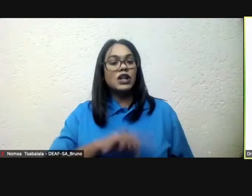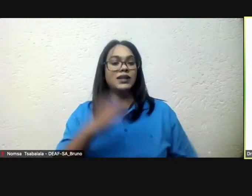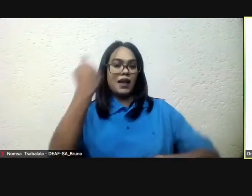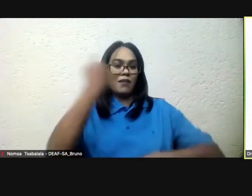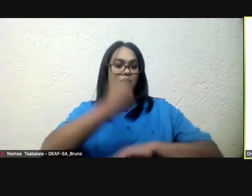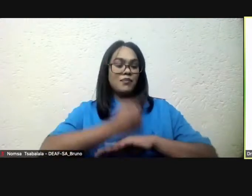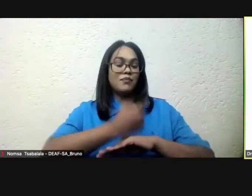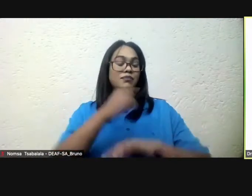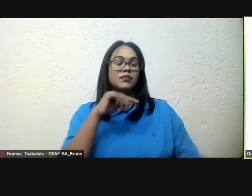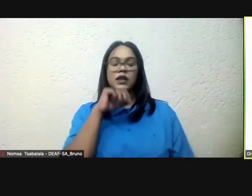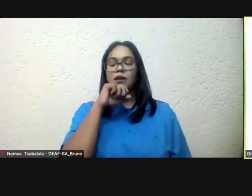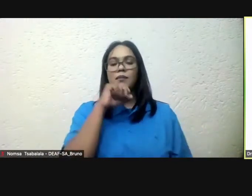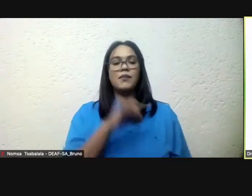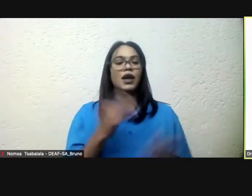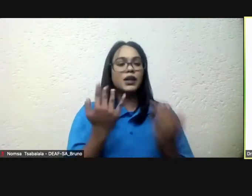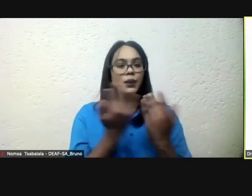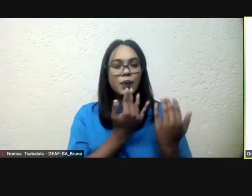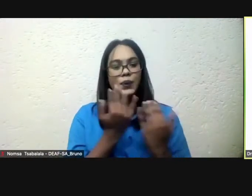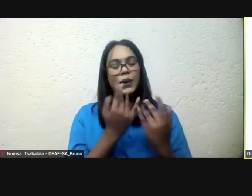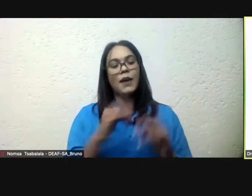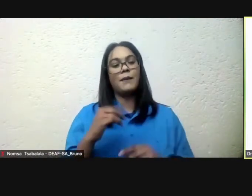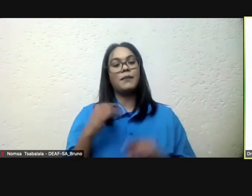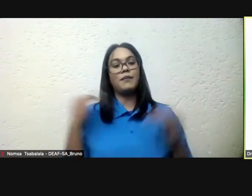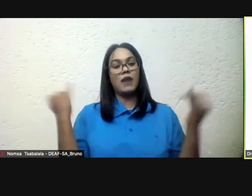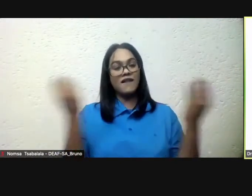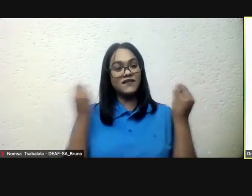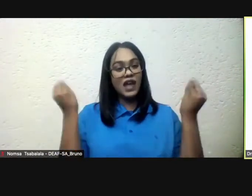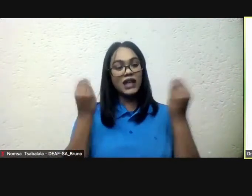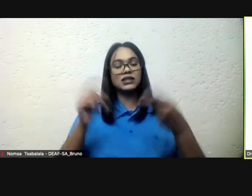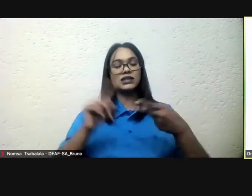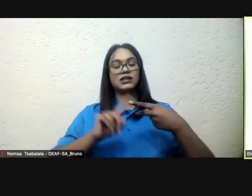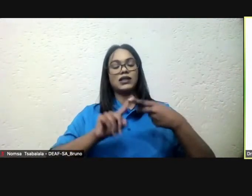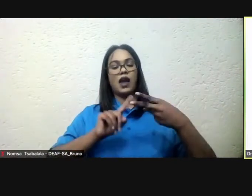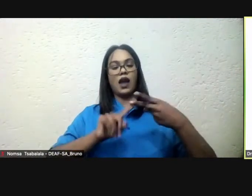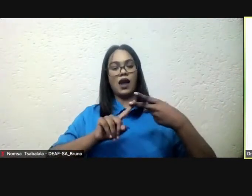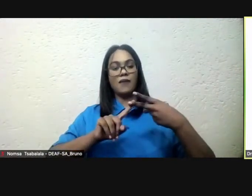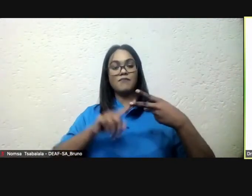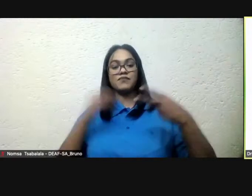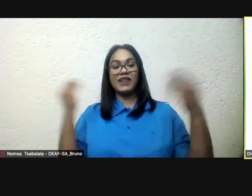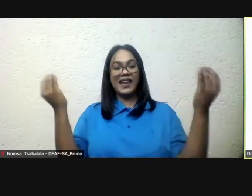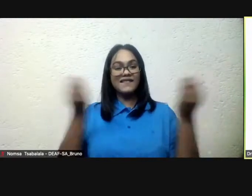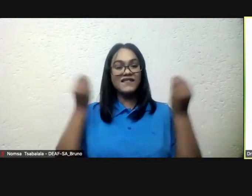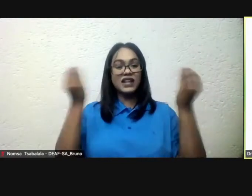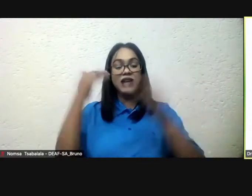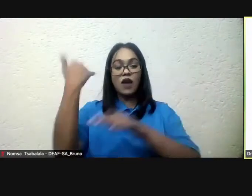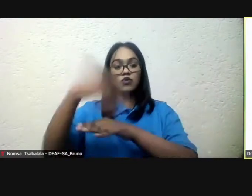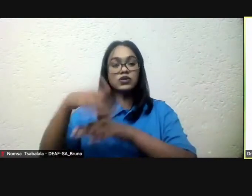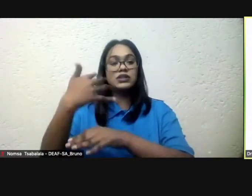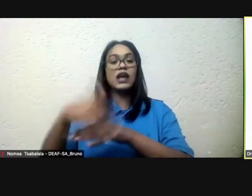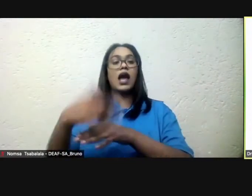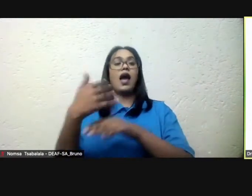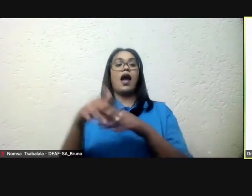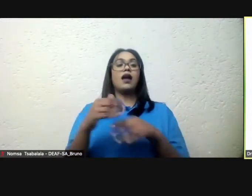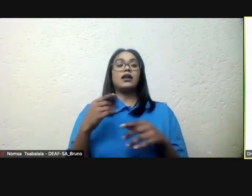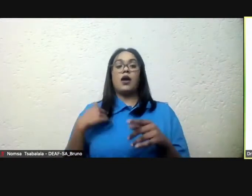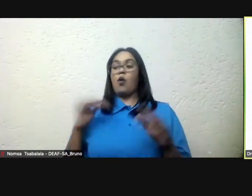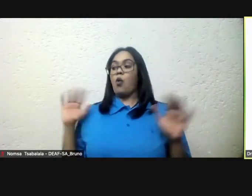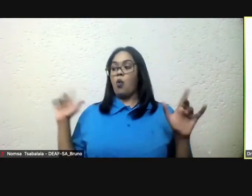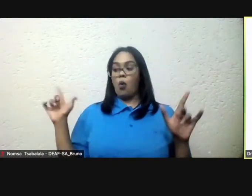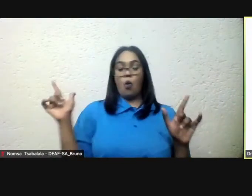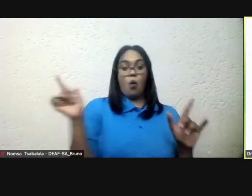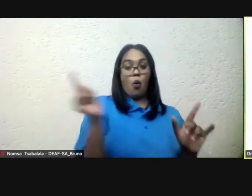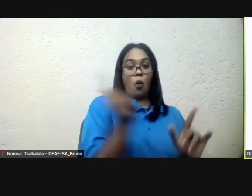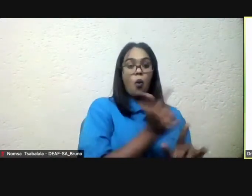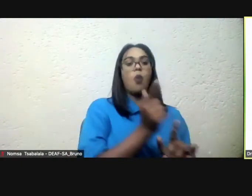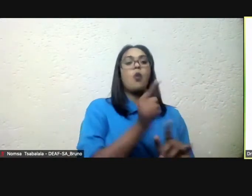If anything is going to happen, let's have it outside and make sure that we are not congested even when we're outside.